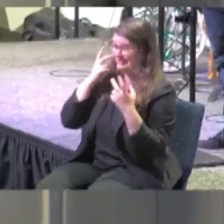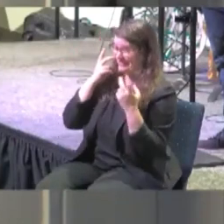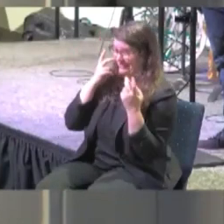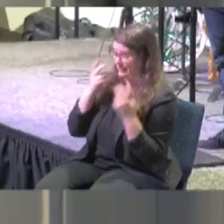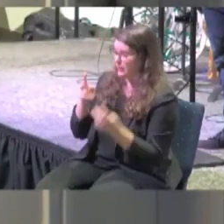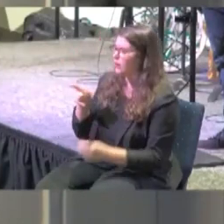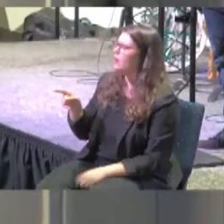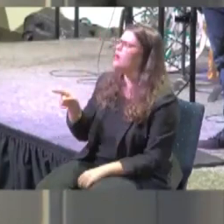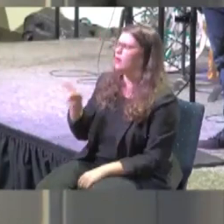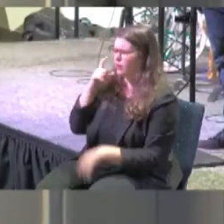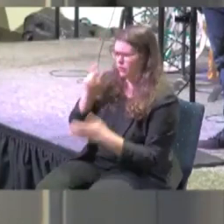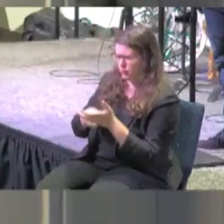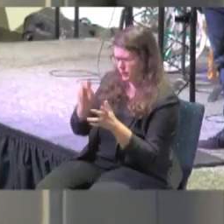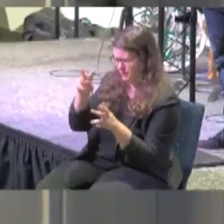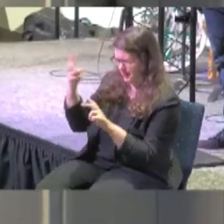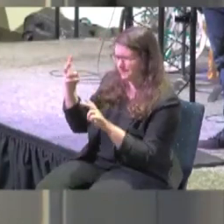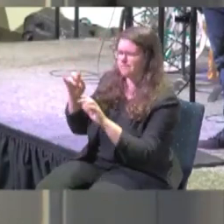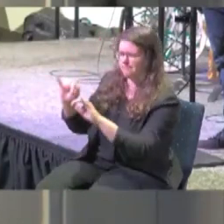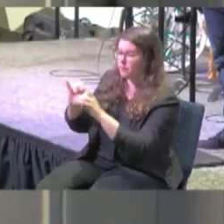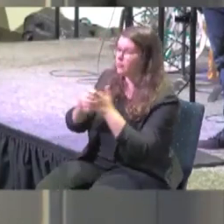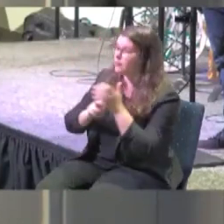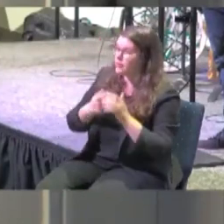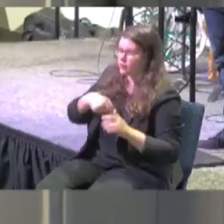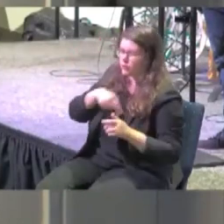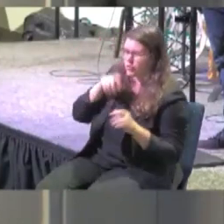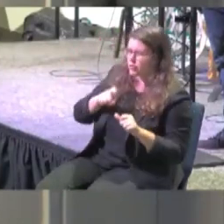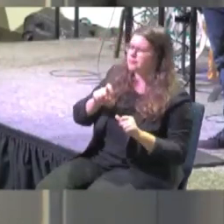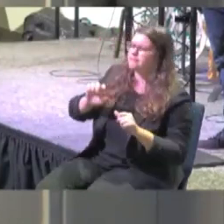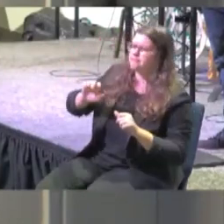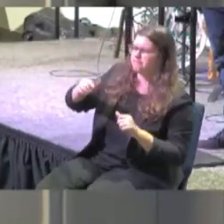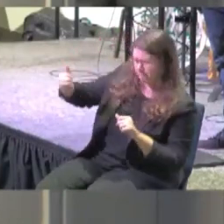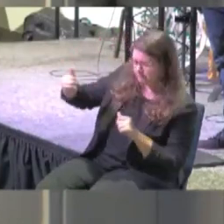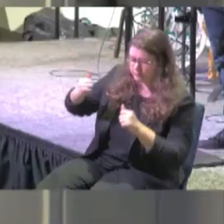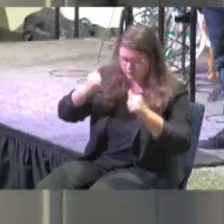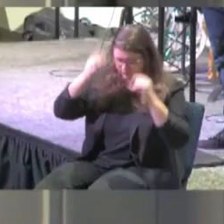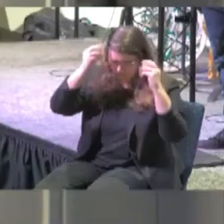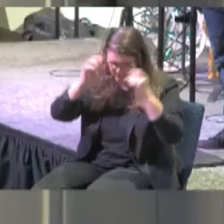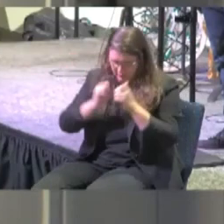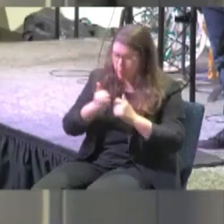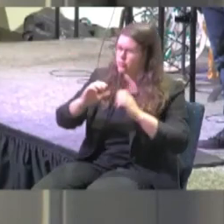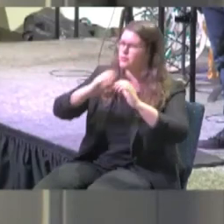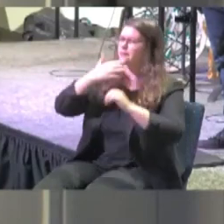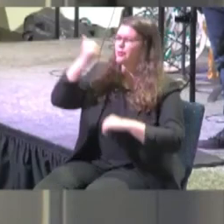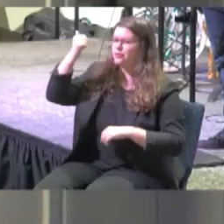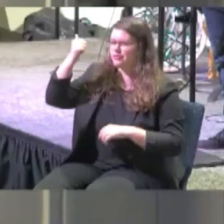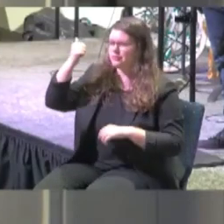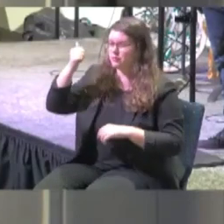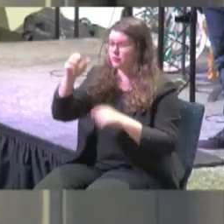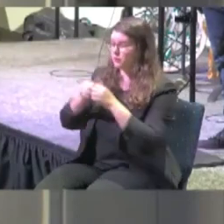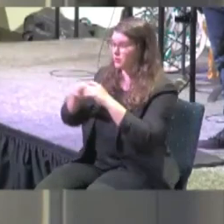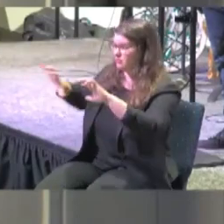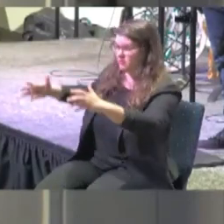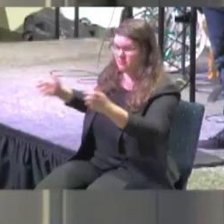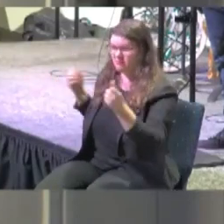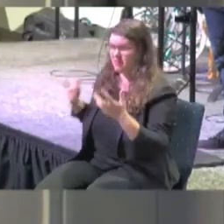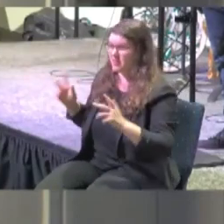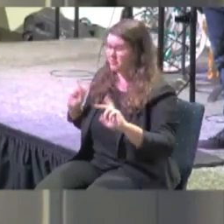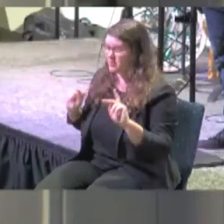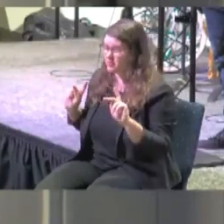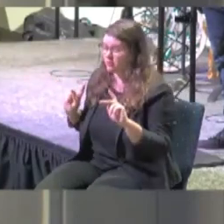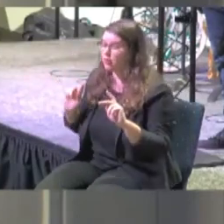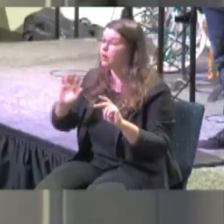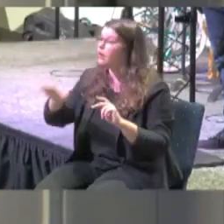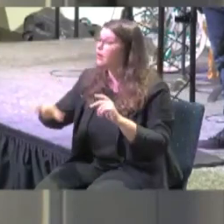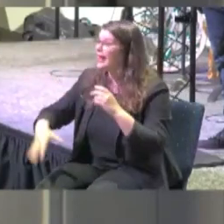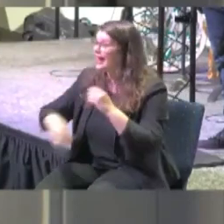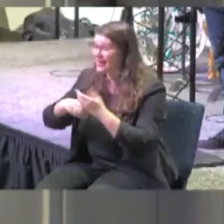misunderstandings, then we ought to be developing ways of communicating very well with that very large number of people. And by the way,